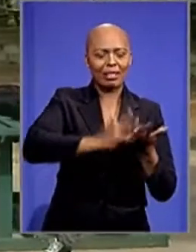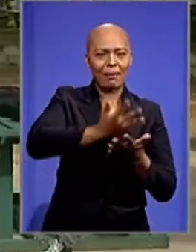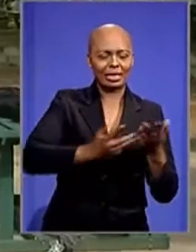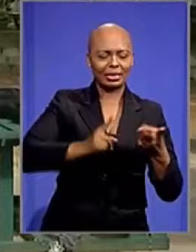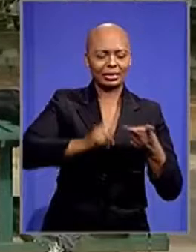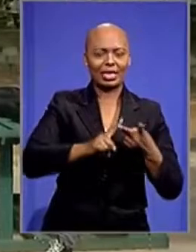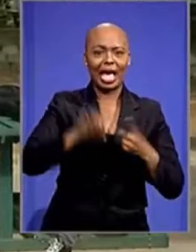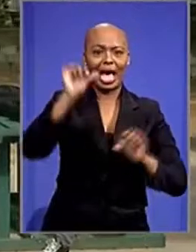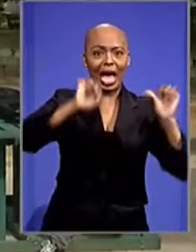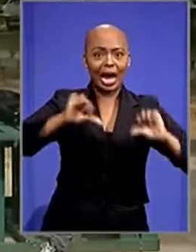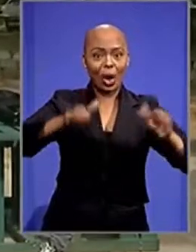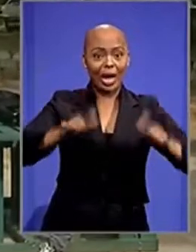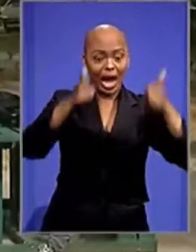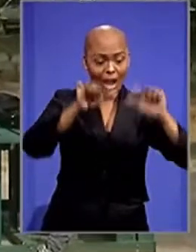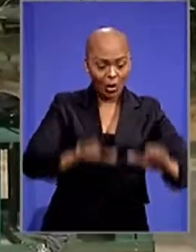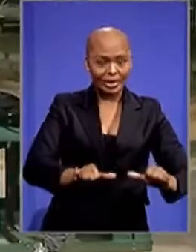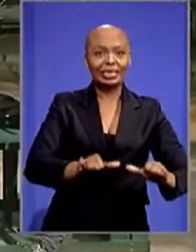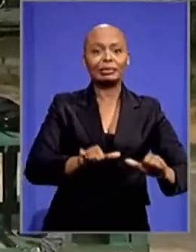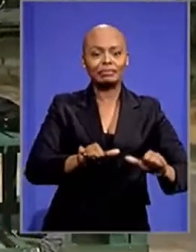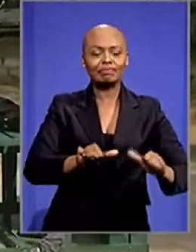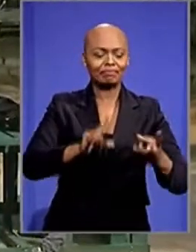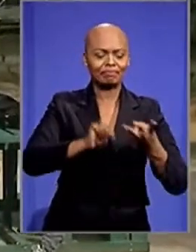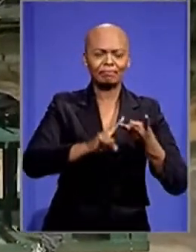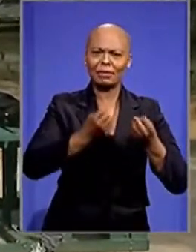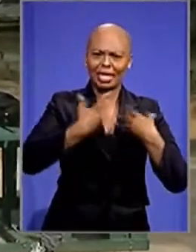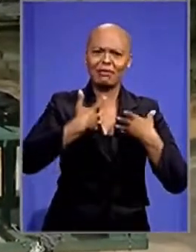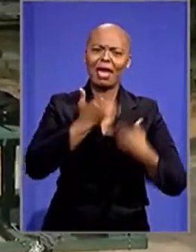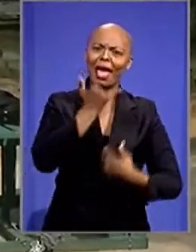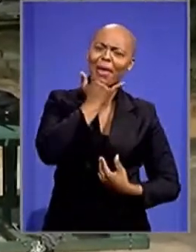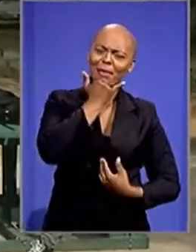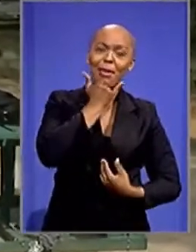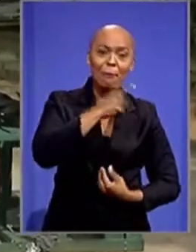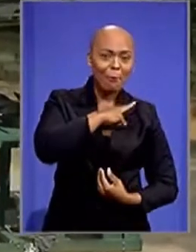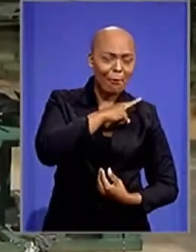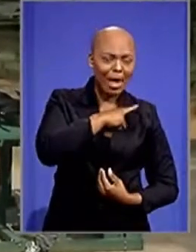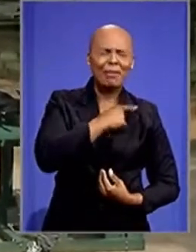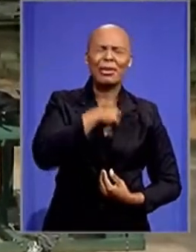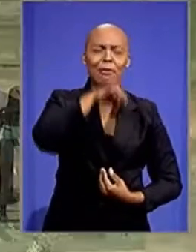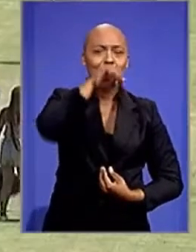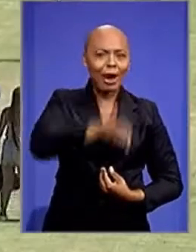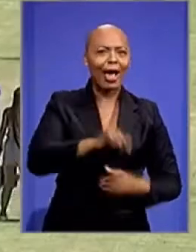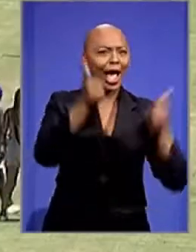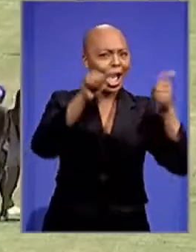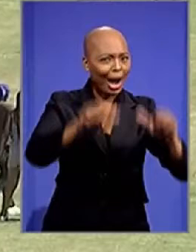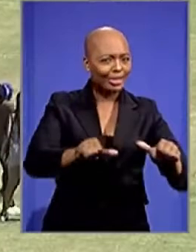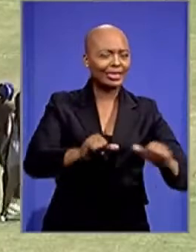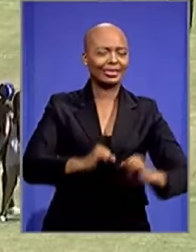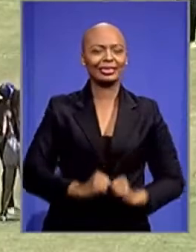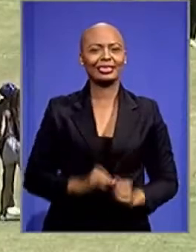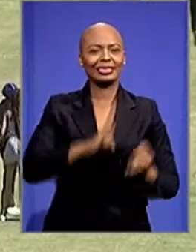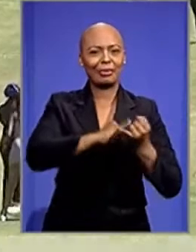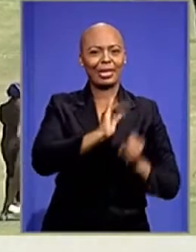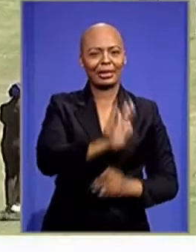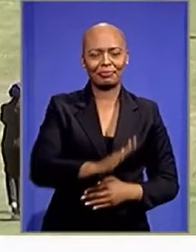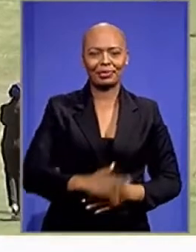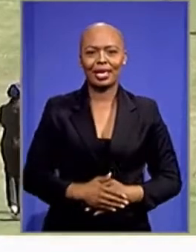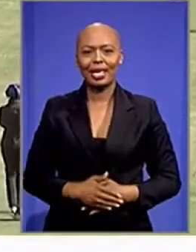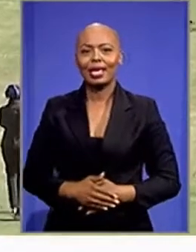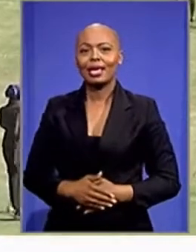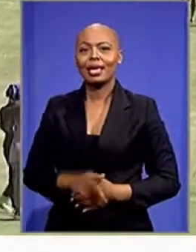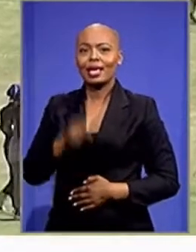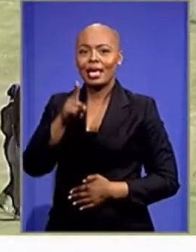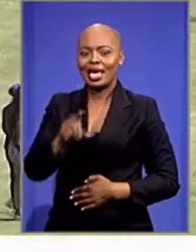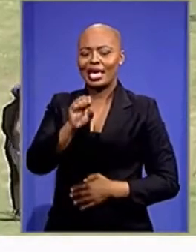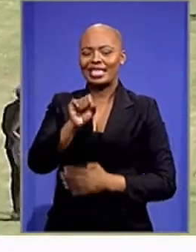other in accounting, which made me so happy because I really love accounting. Ka Eastern Cape, sekolo sa St